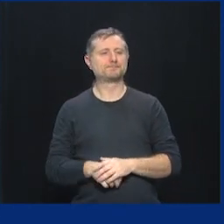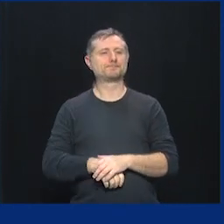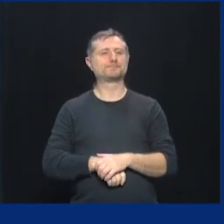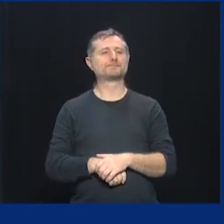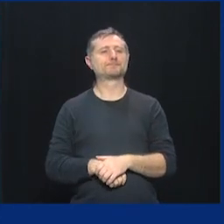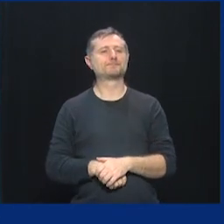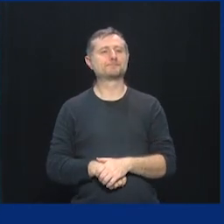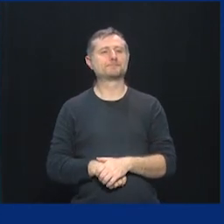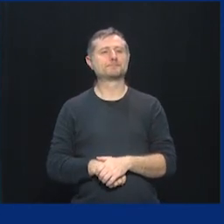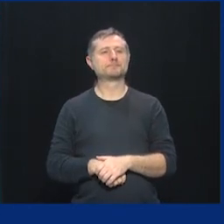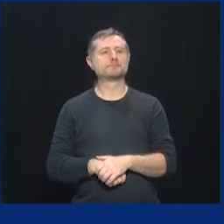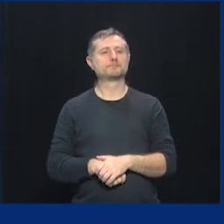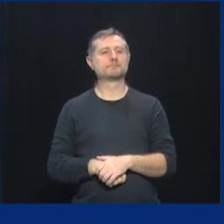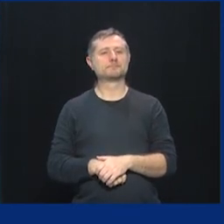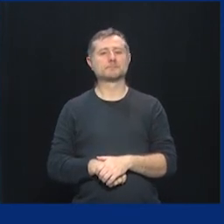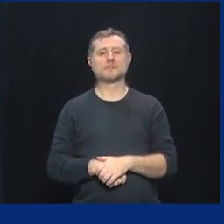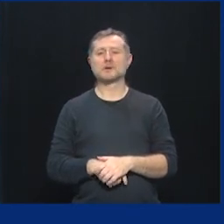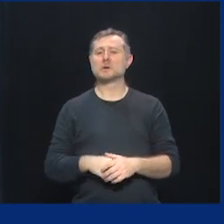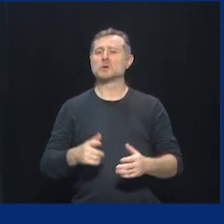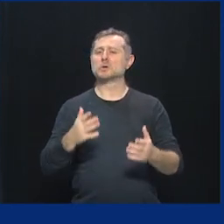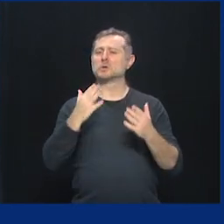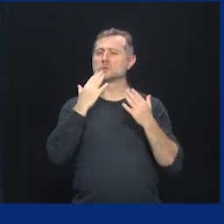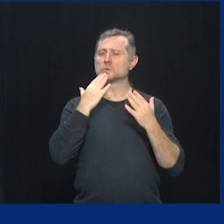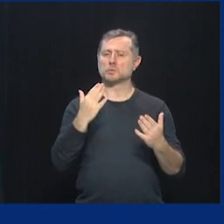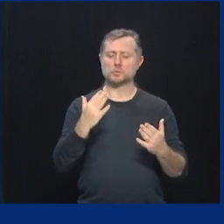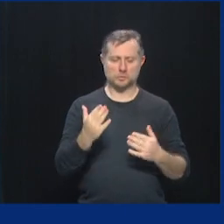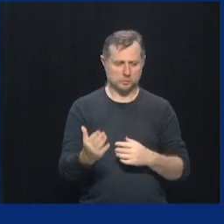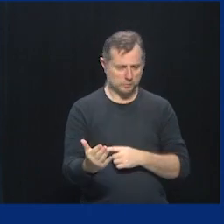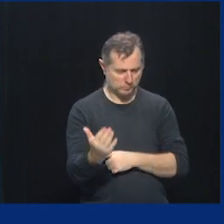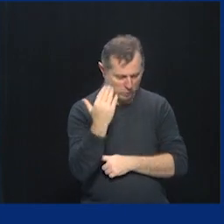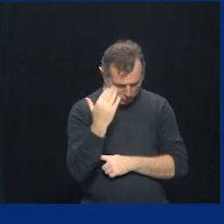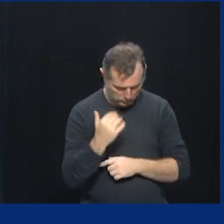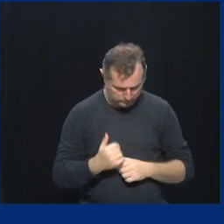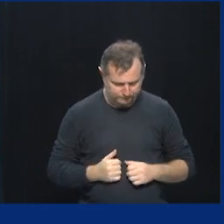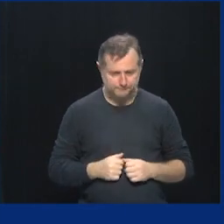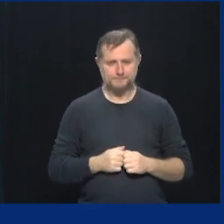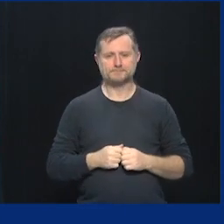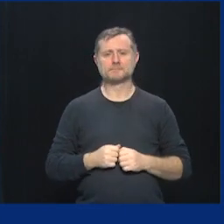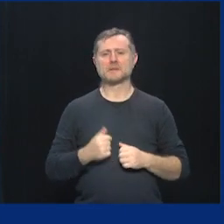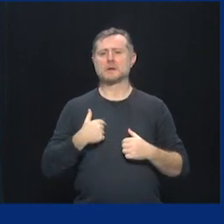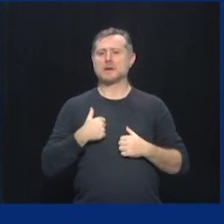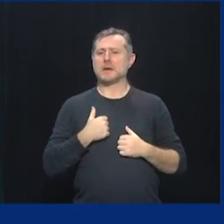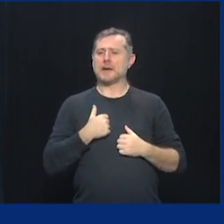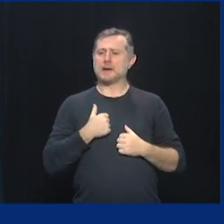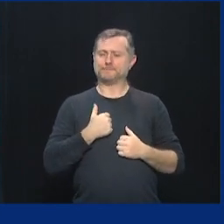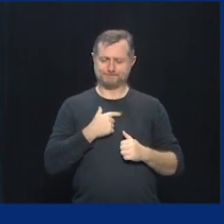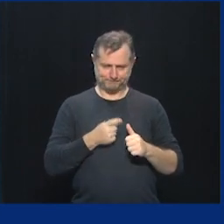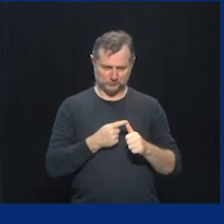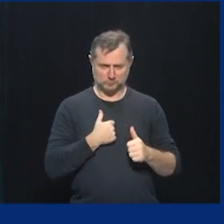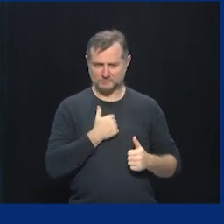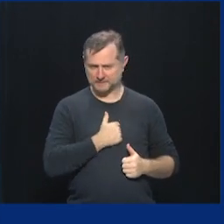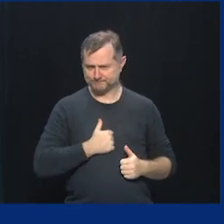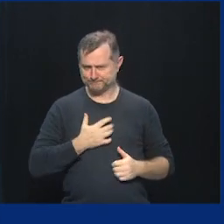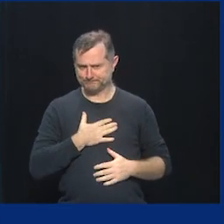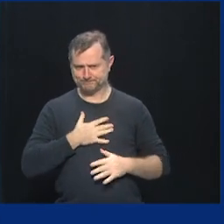that. Good morning. First of all, my condolences to the Ramsrick